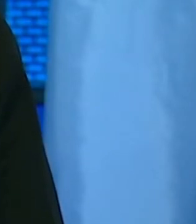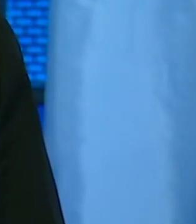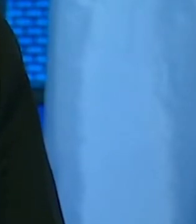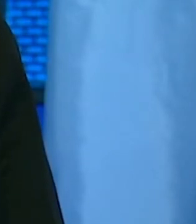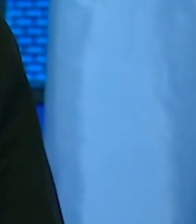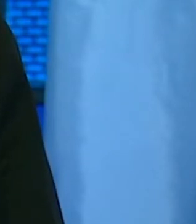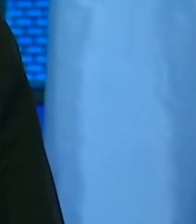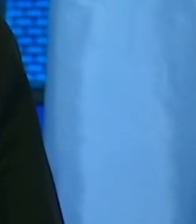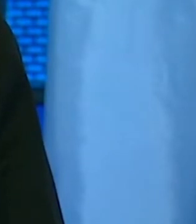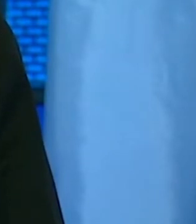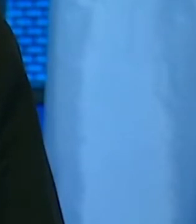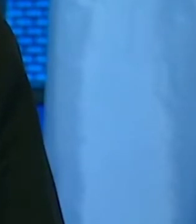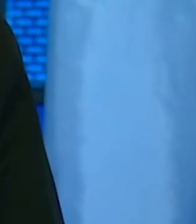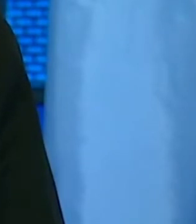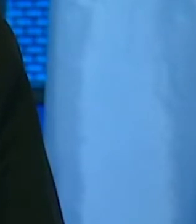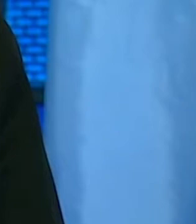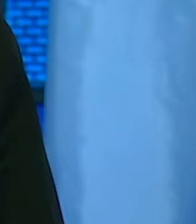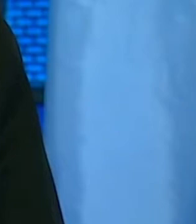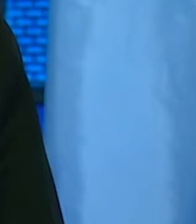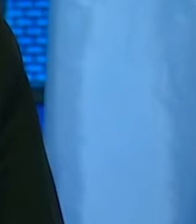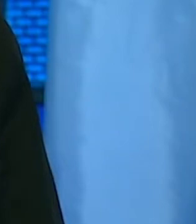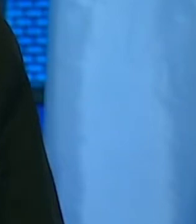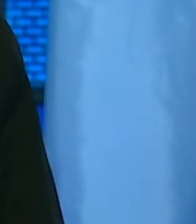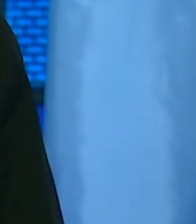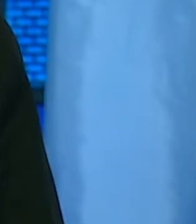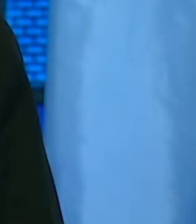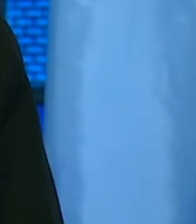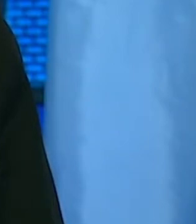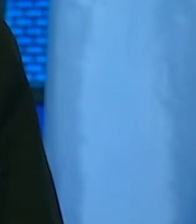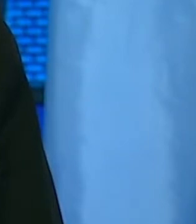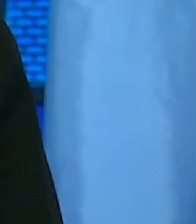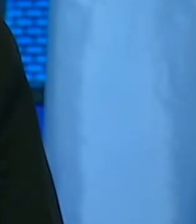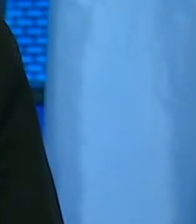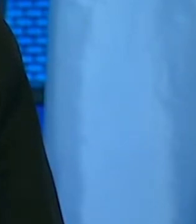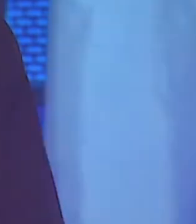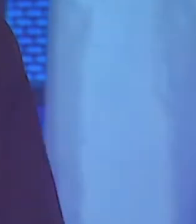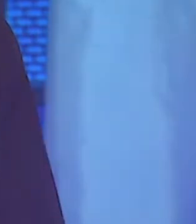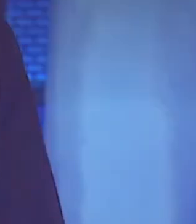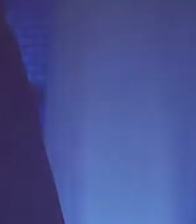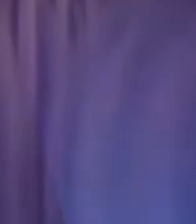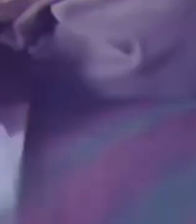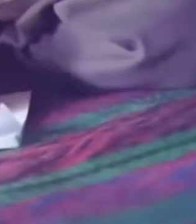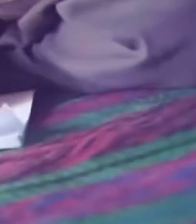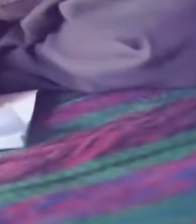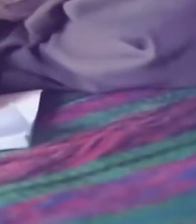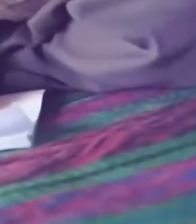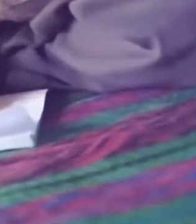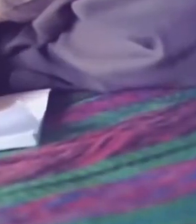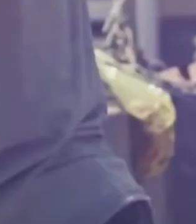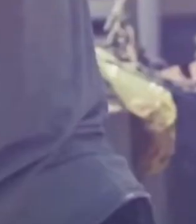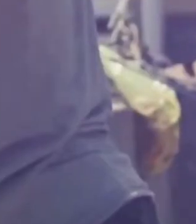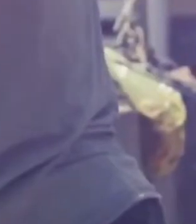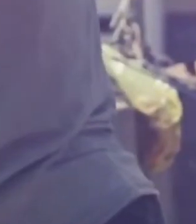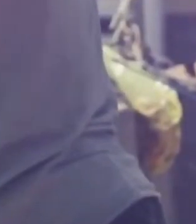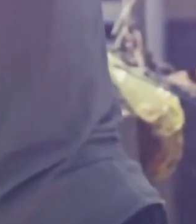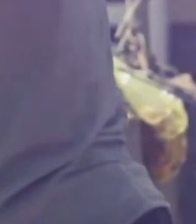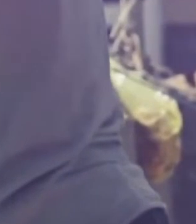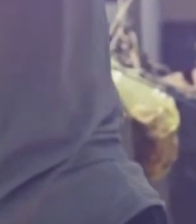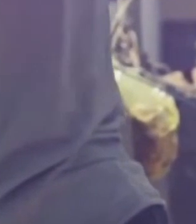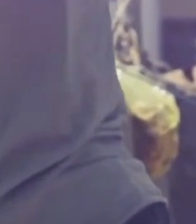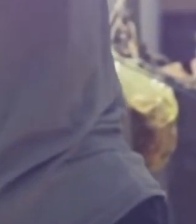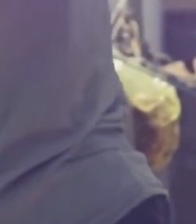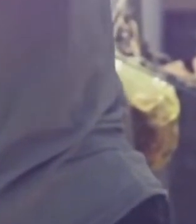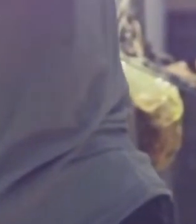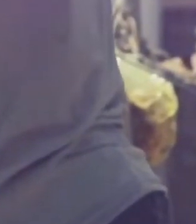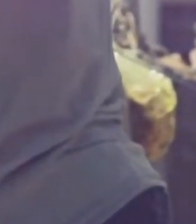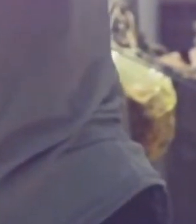have lost their lives, and many have seen family members and other loved ones perish. The vulnerabilities of young refugees, displaced